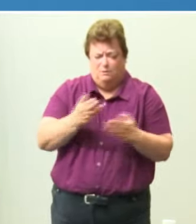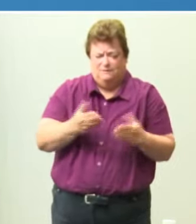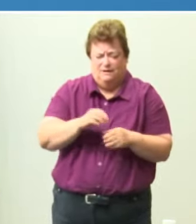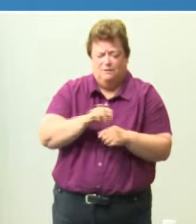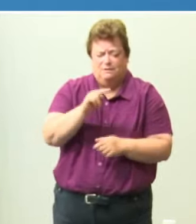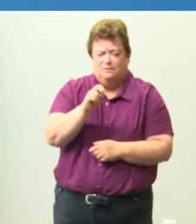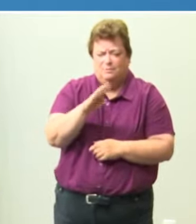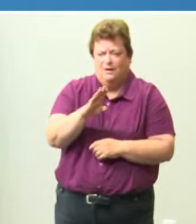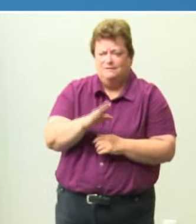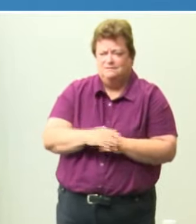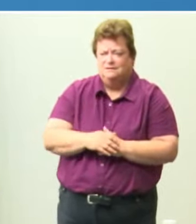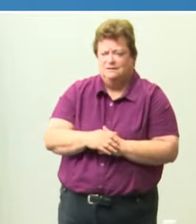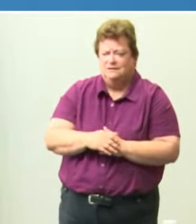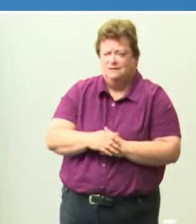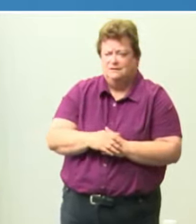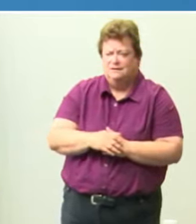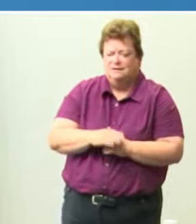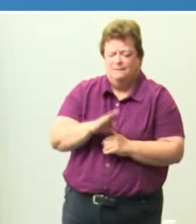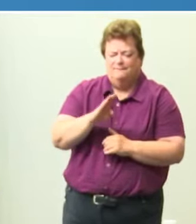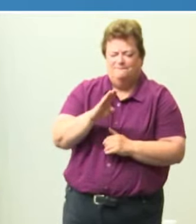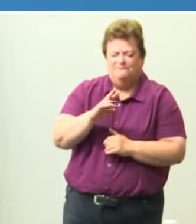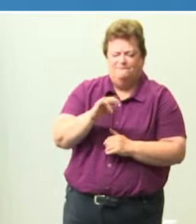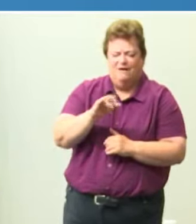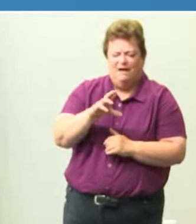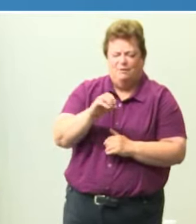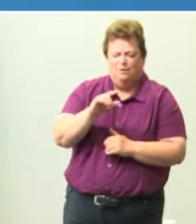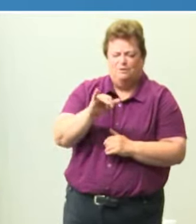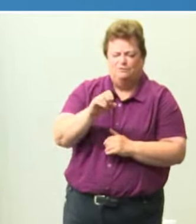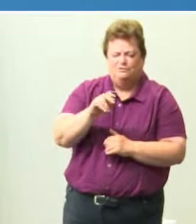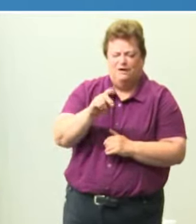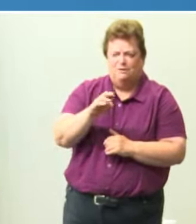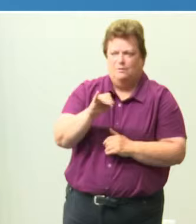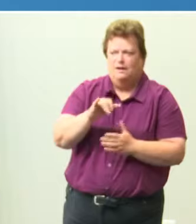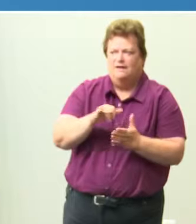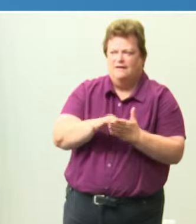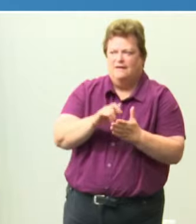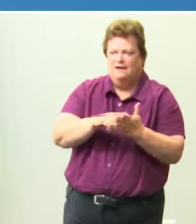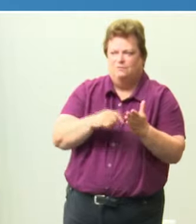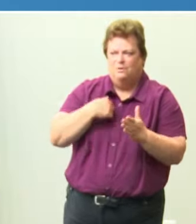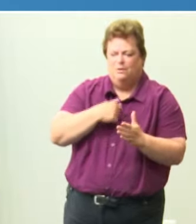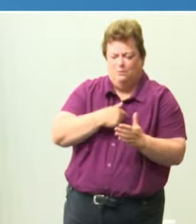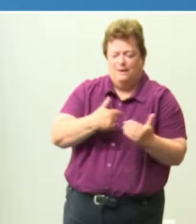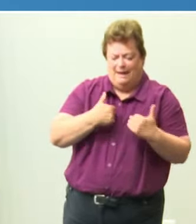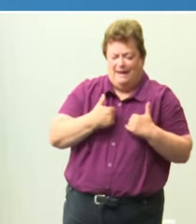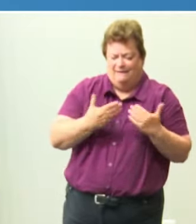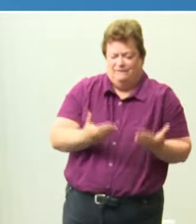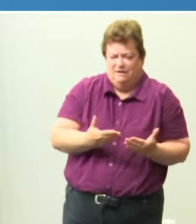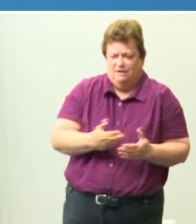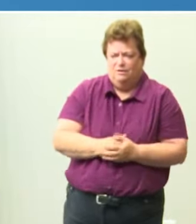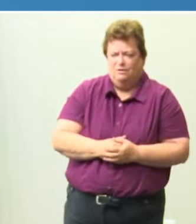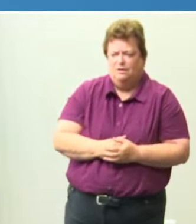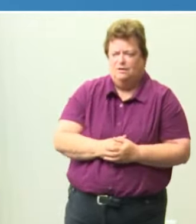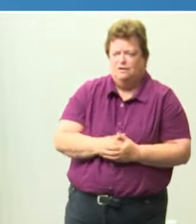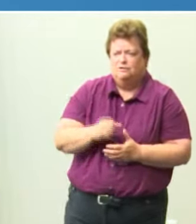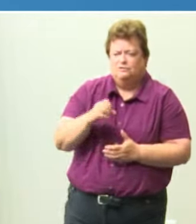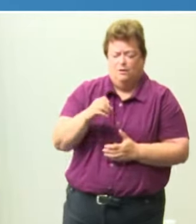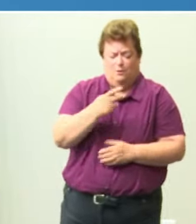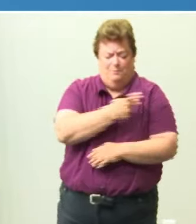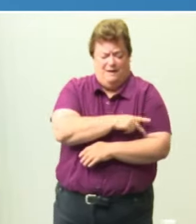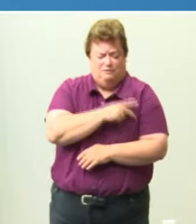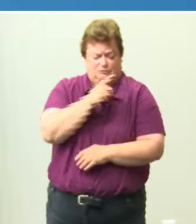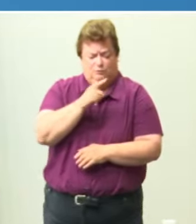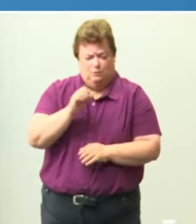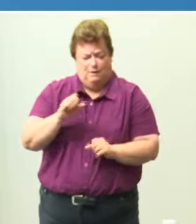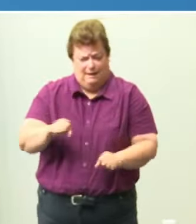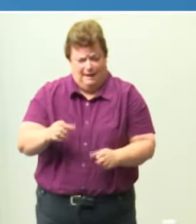Nebraska by Regeneron, and that's the one that we really have. And so eligible patients, as you can see